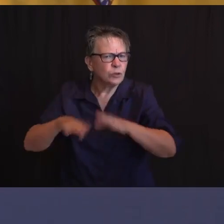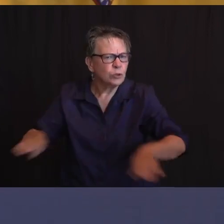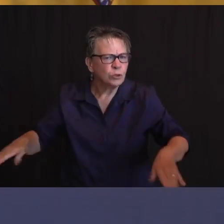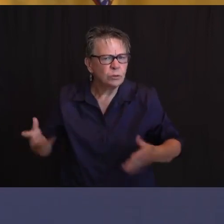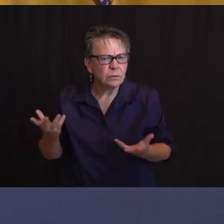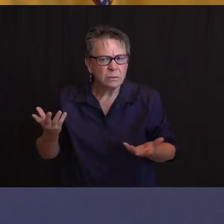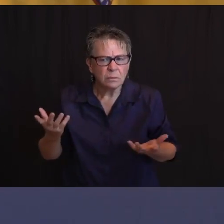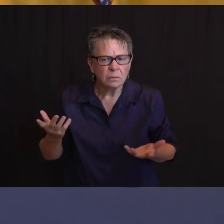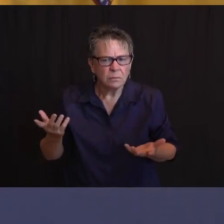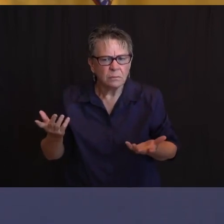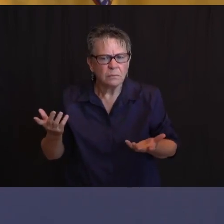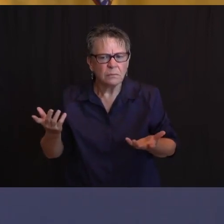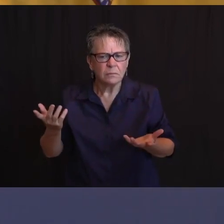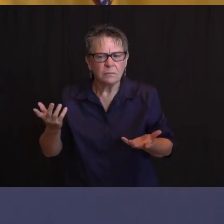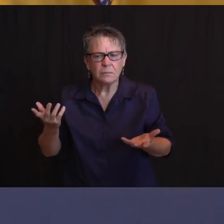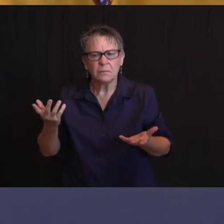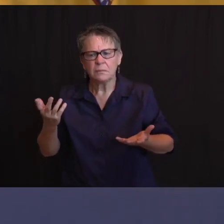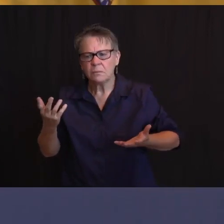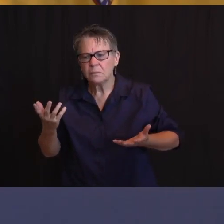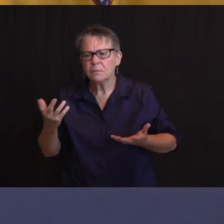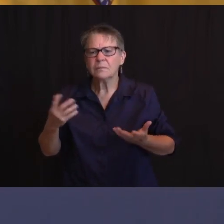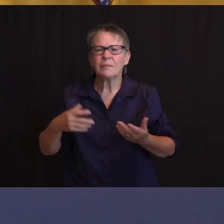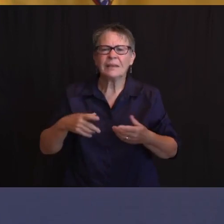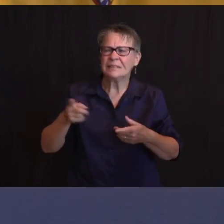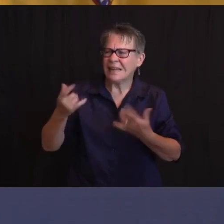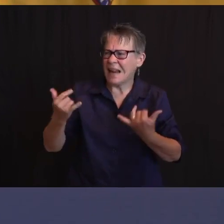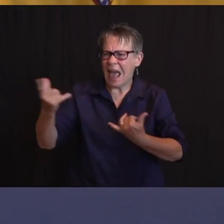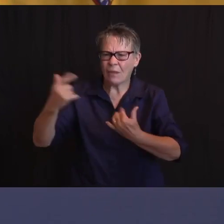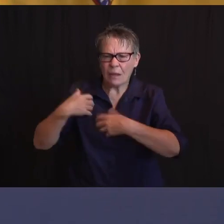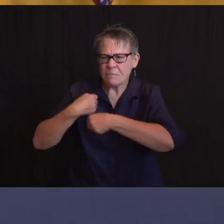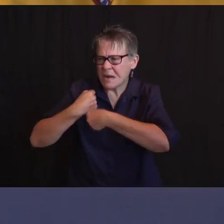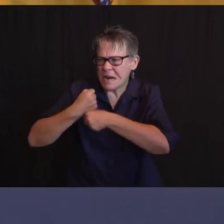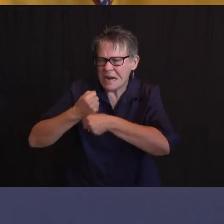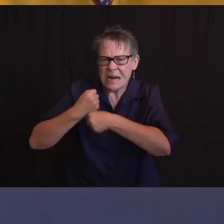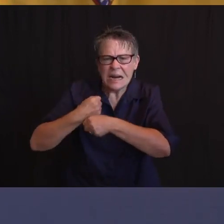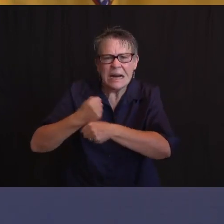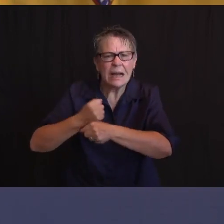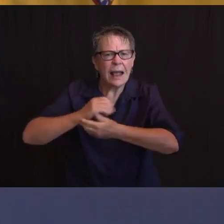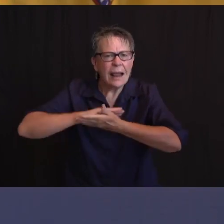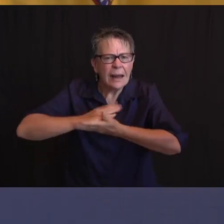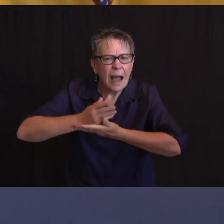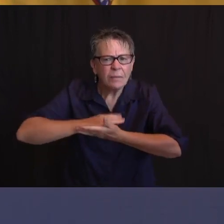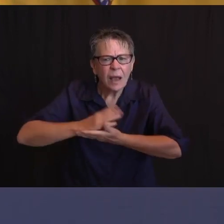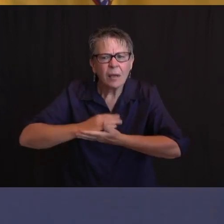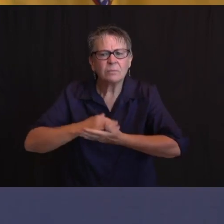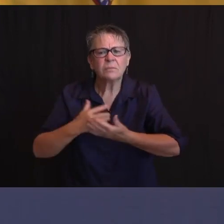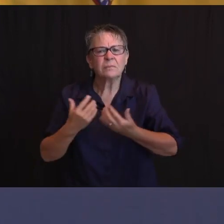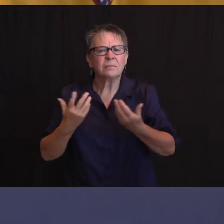production relative to the current demand, and I assume that's an American number, not global.